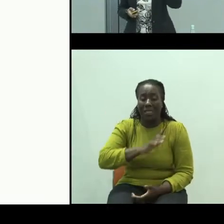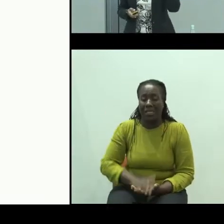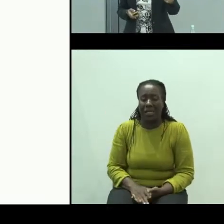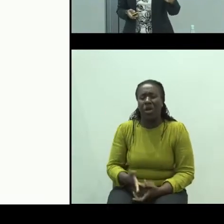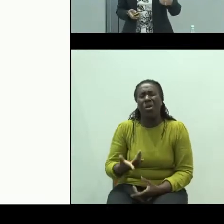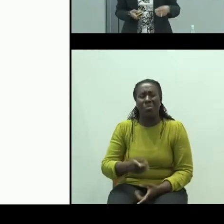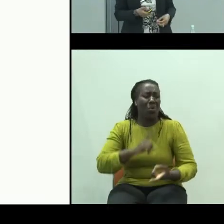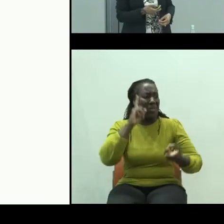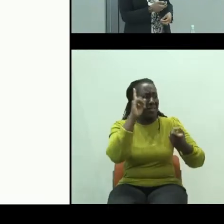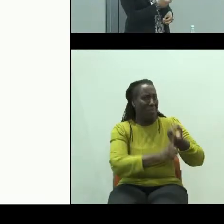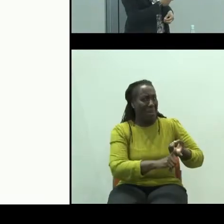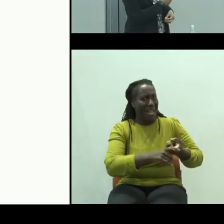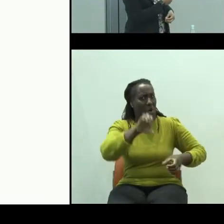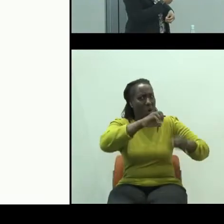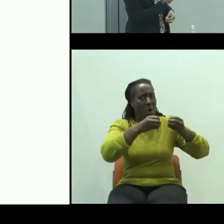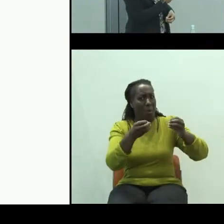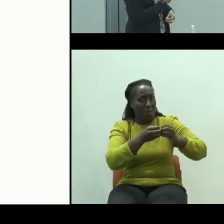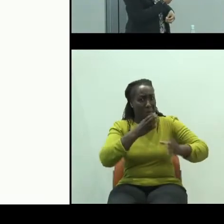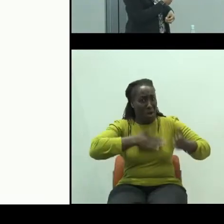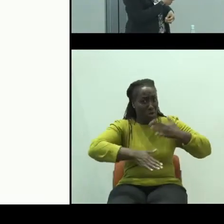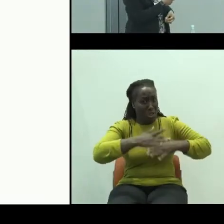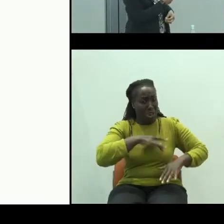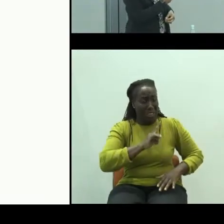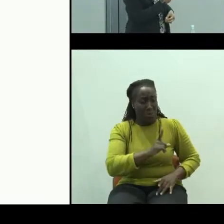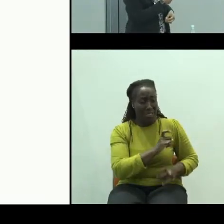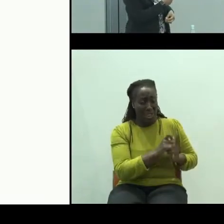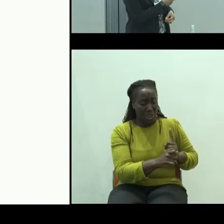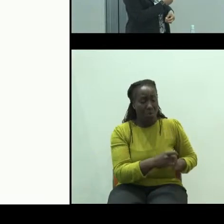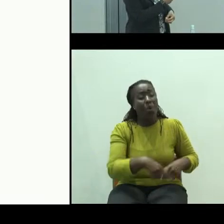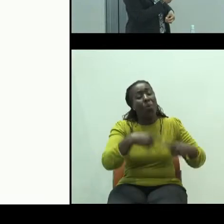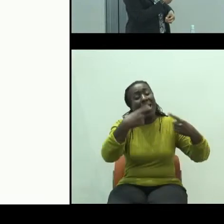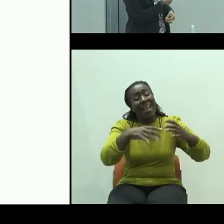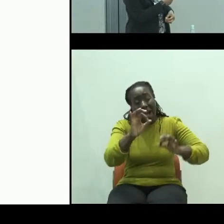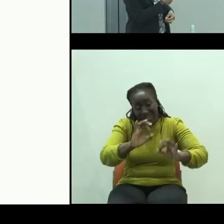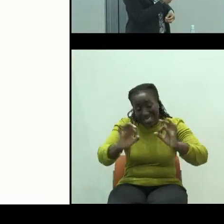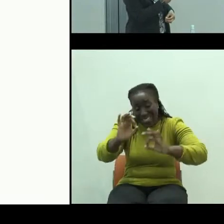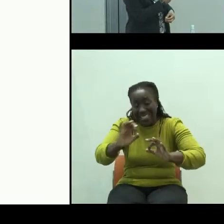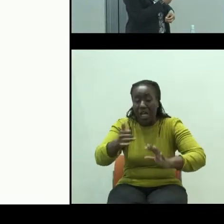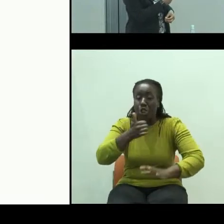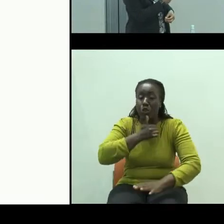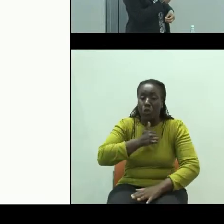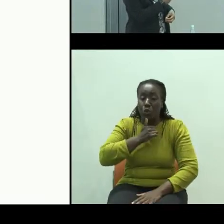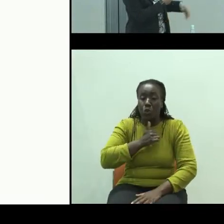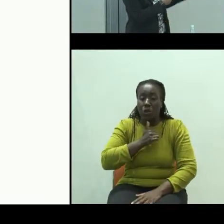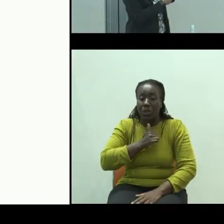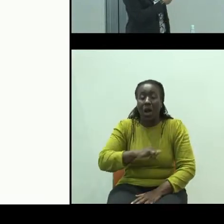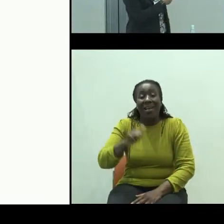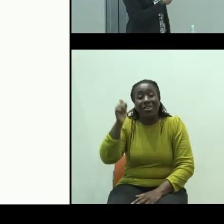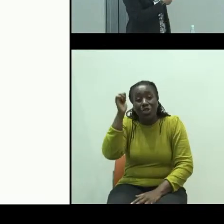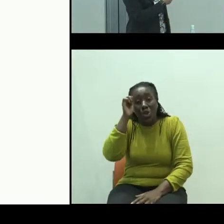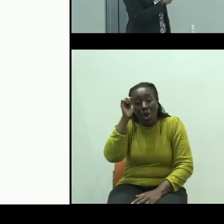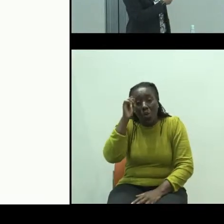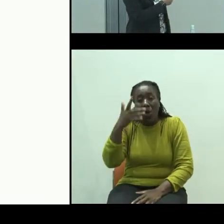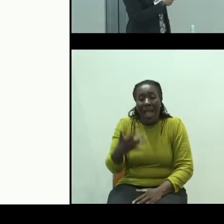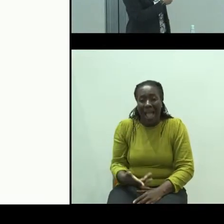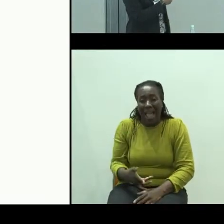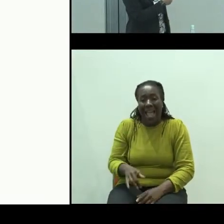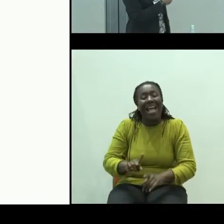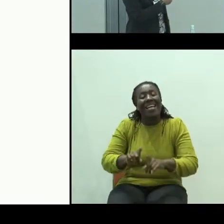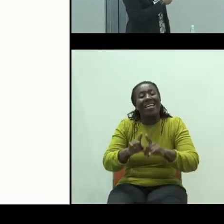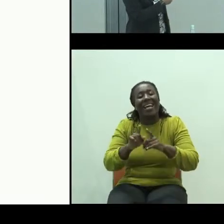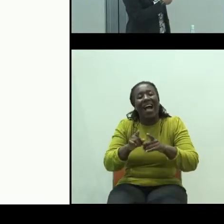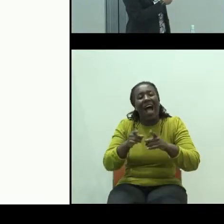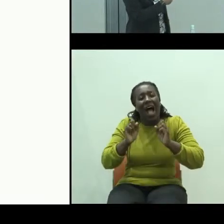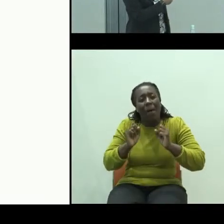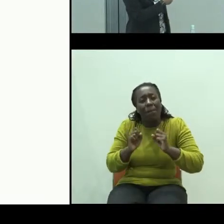biology doing what it already does, which is that in this case, we're letting the cells utilize known and endogenous pathways to